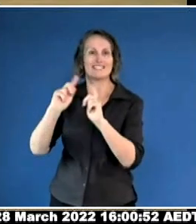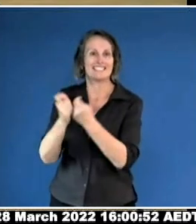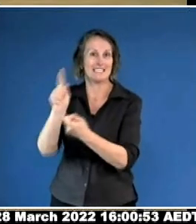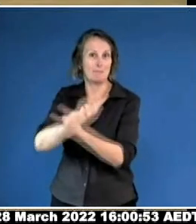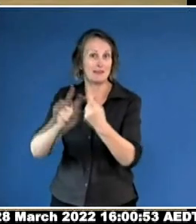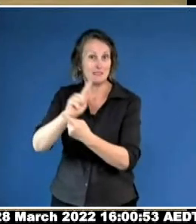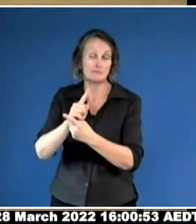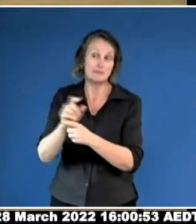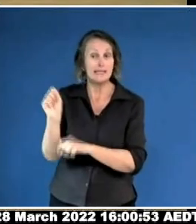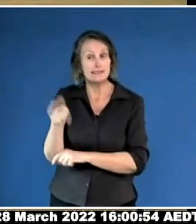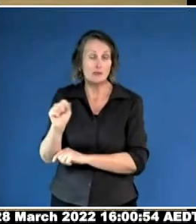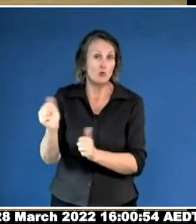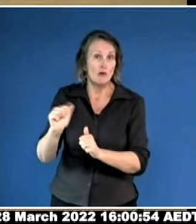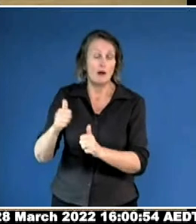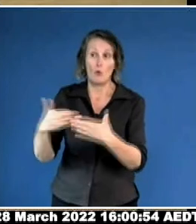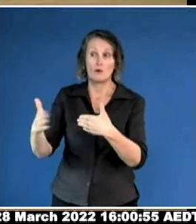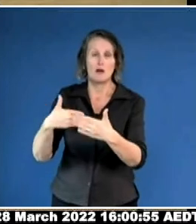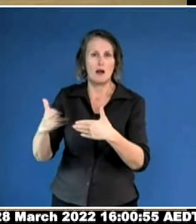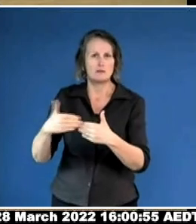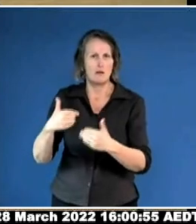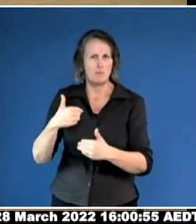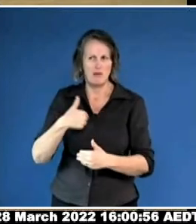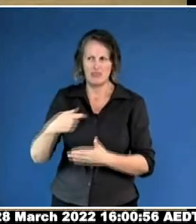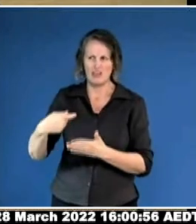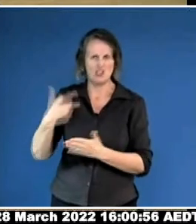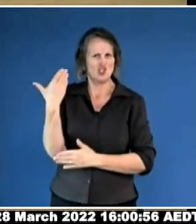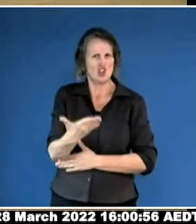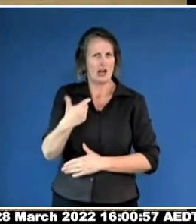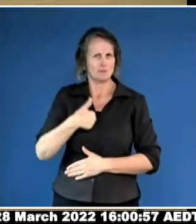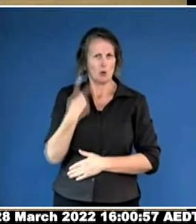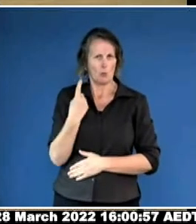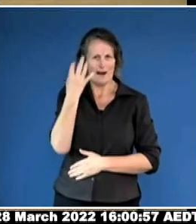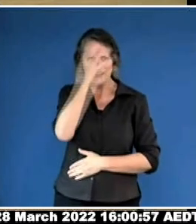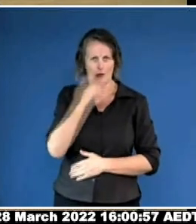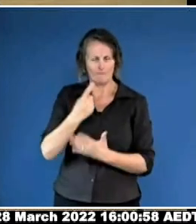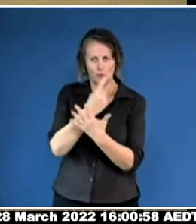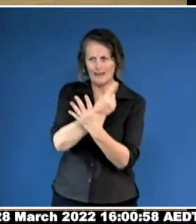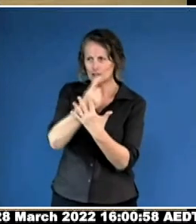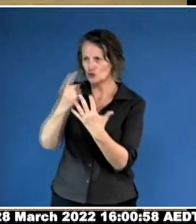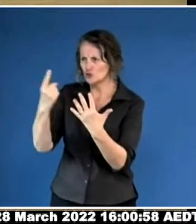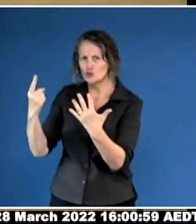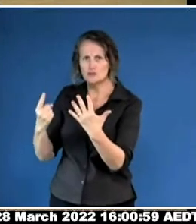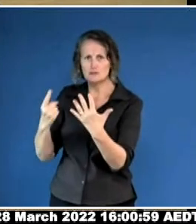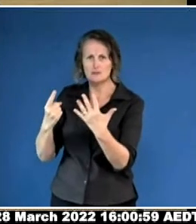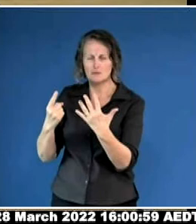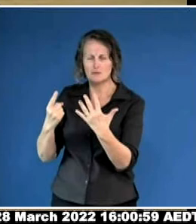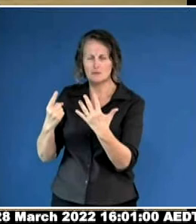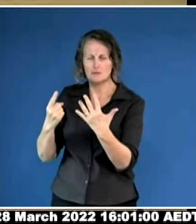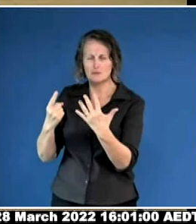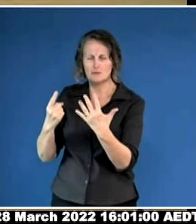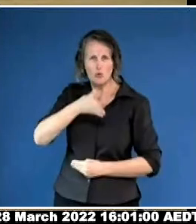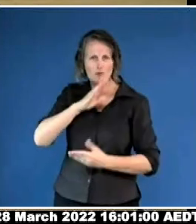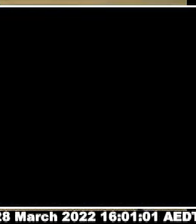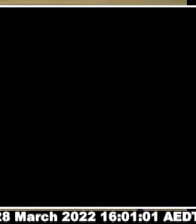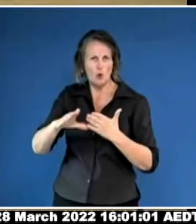organised it, but I was charged an hour for each of the 8 workers to attend, totaling around $400. Whereas